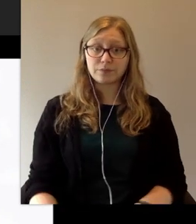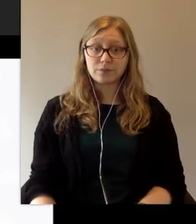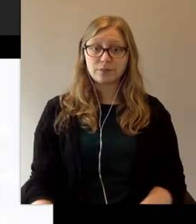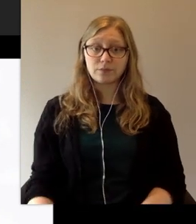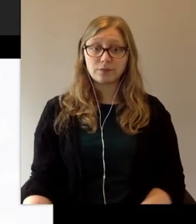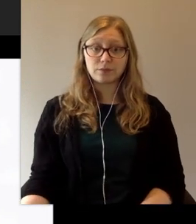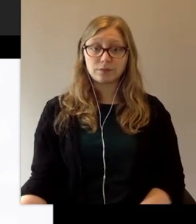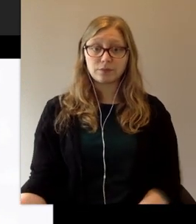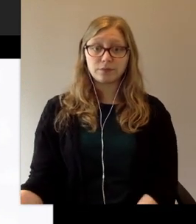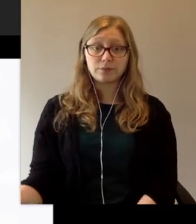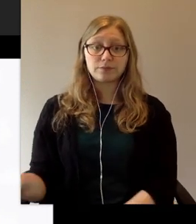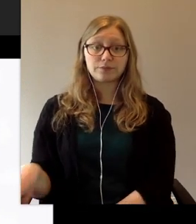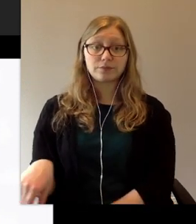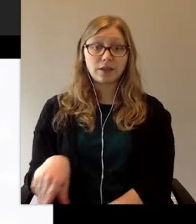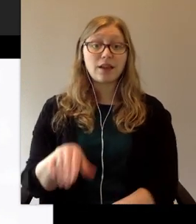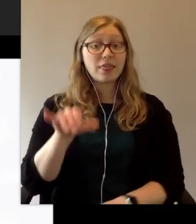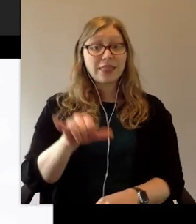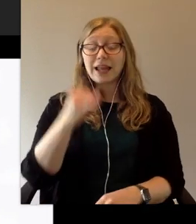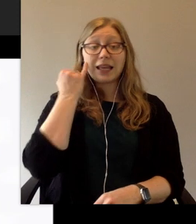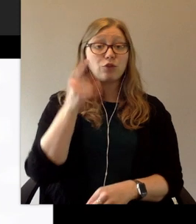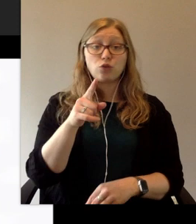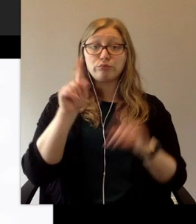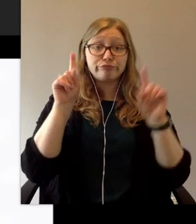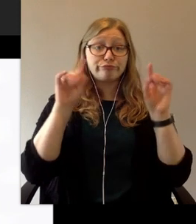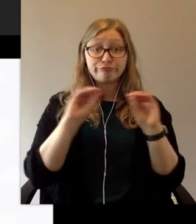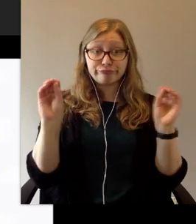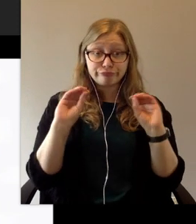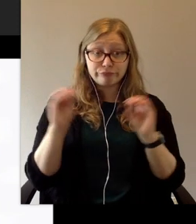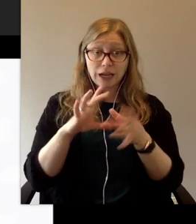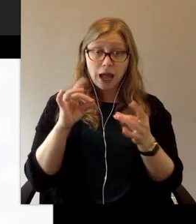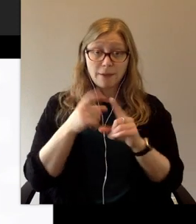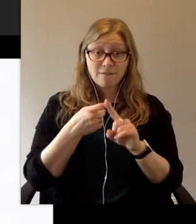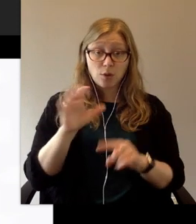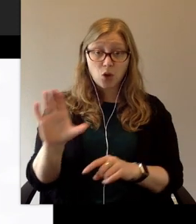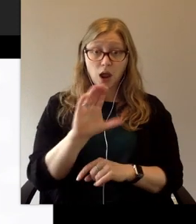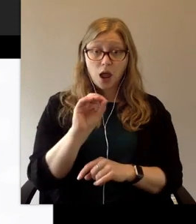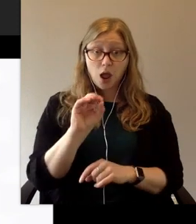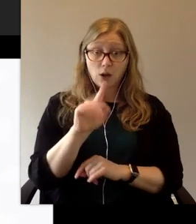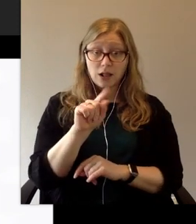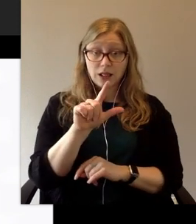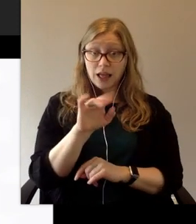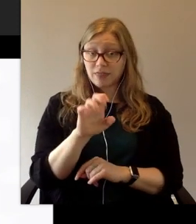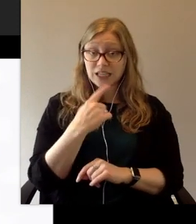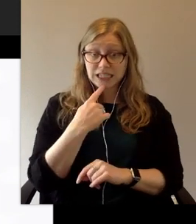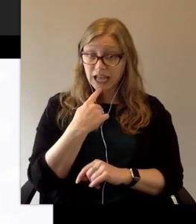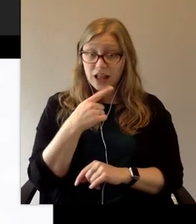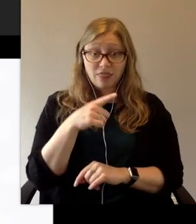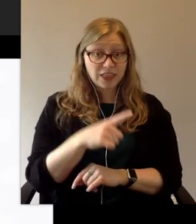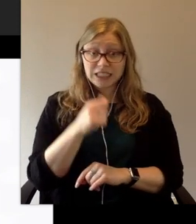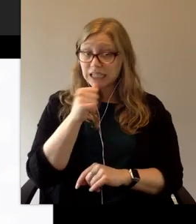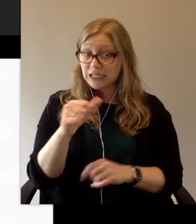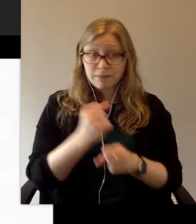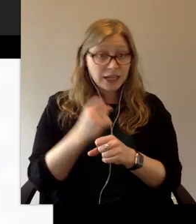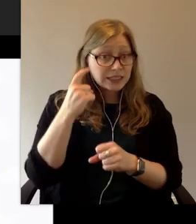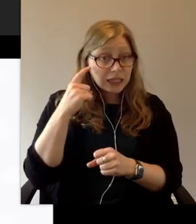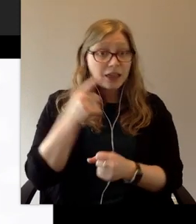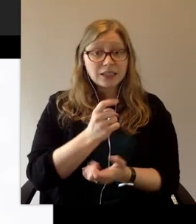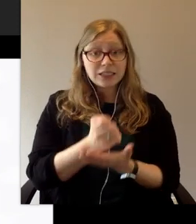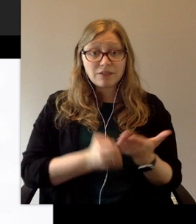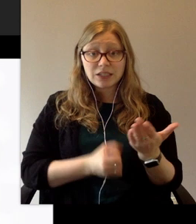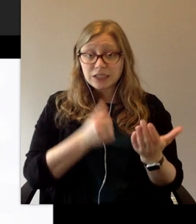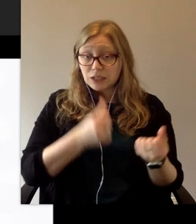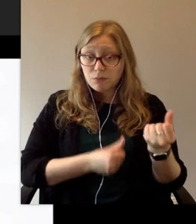you didn't have a comment from us on your outline that said, this doesn't make sense, this evidence doesn't support, you